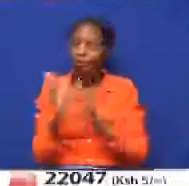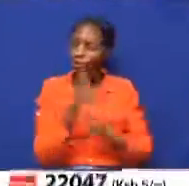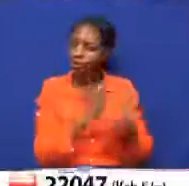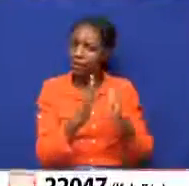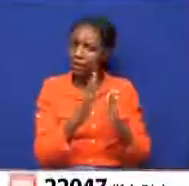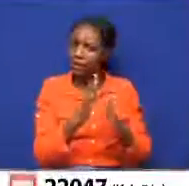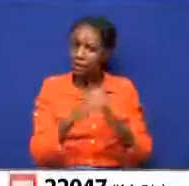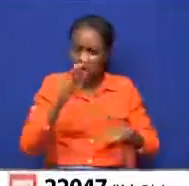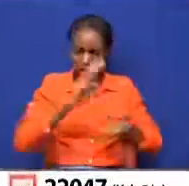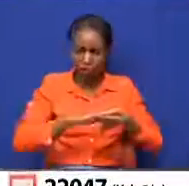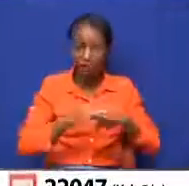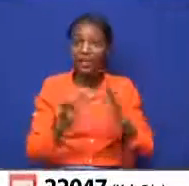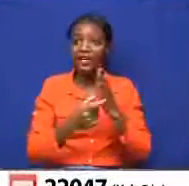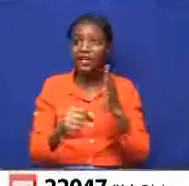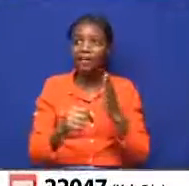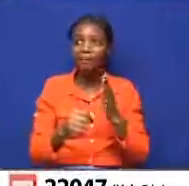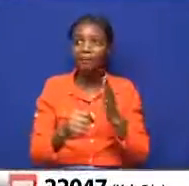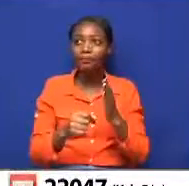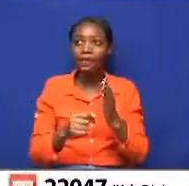good legacy.